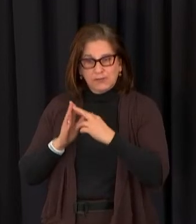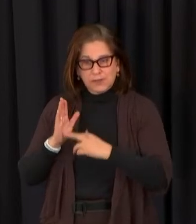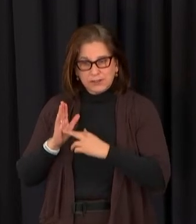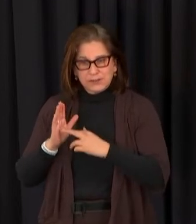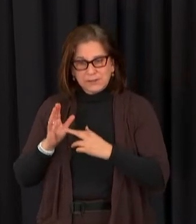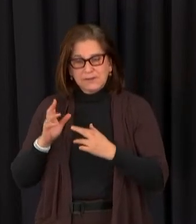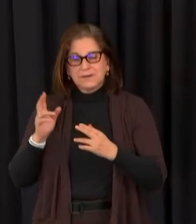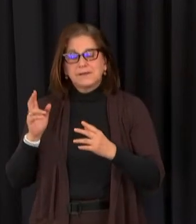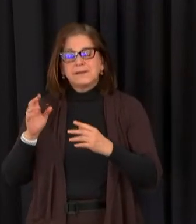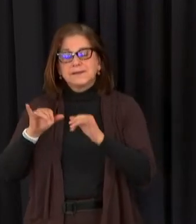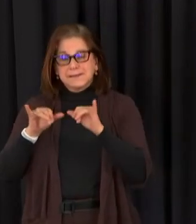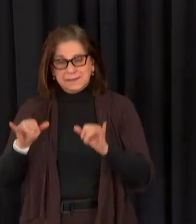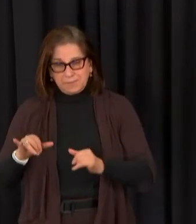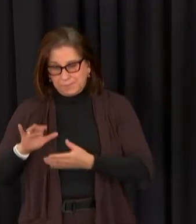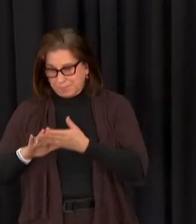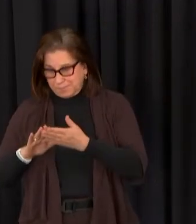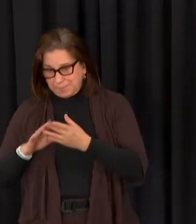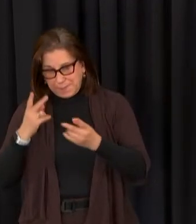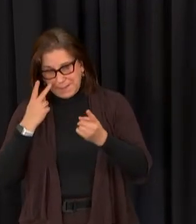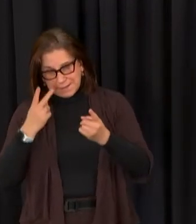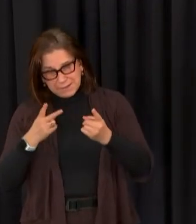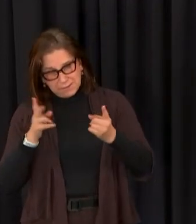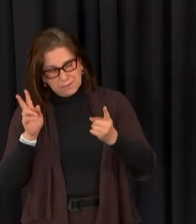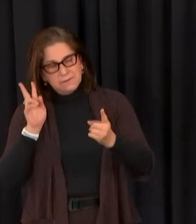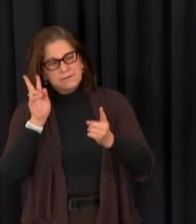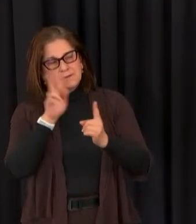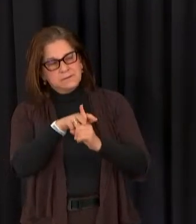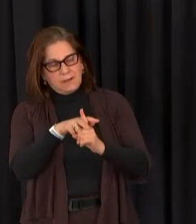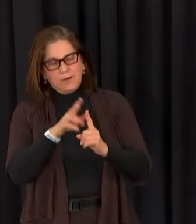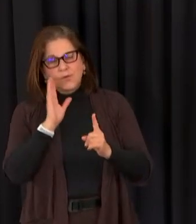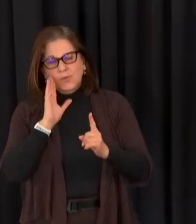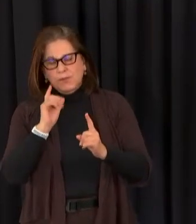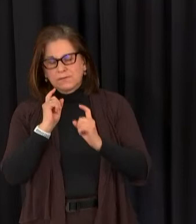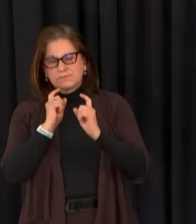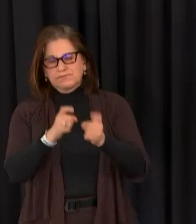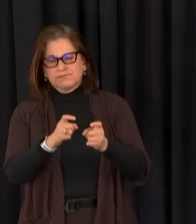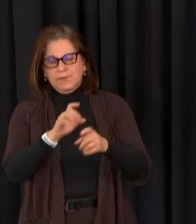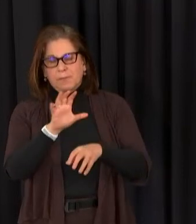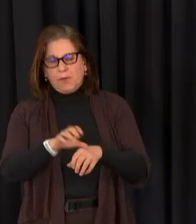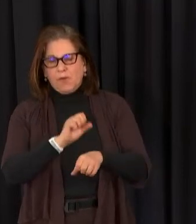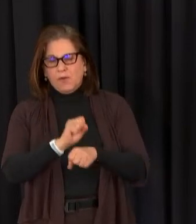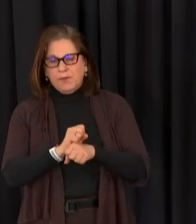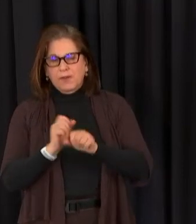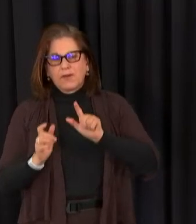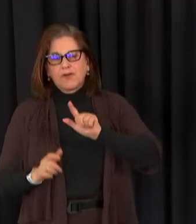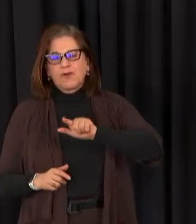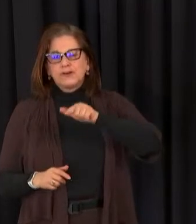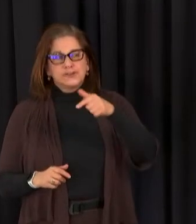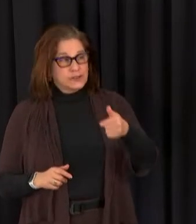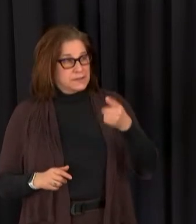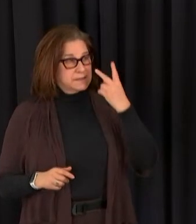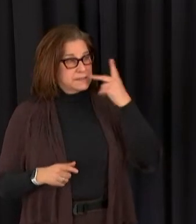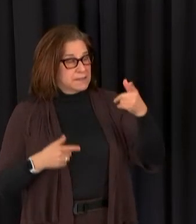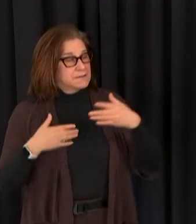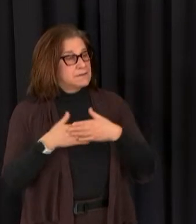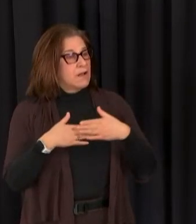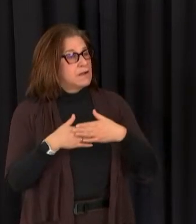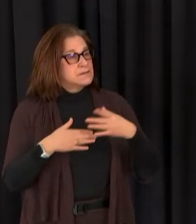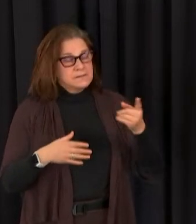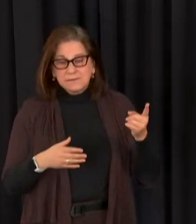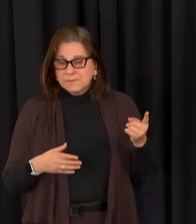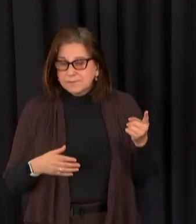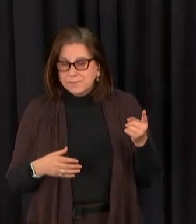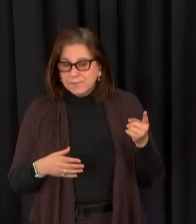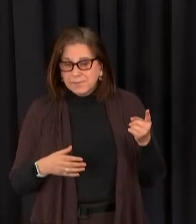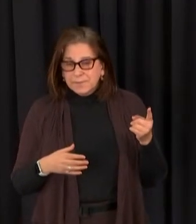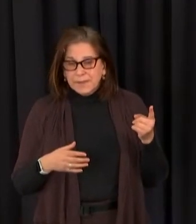can assign an appointment to you when it's your turn. And here you can see the operating principles for how